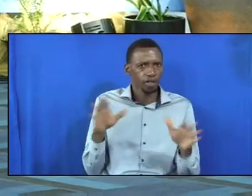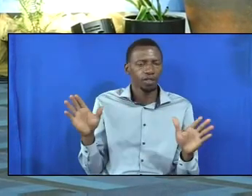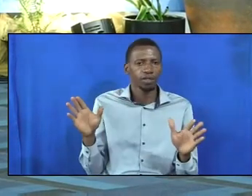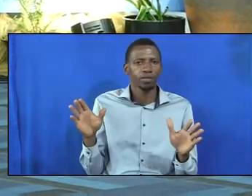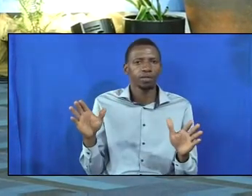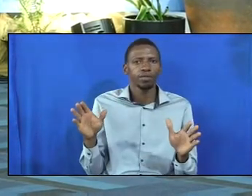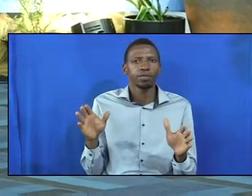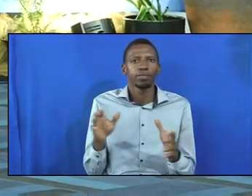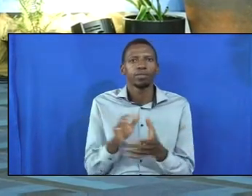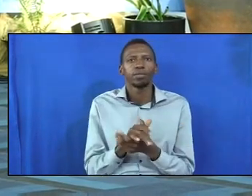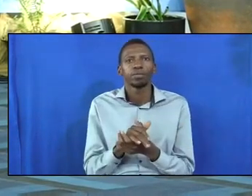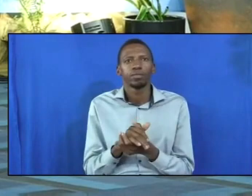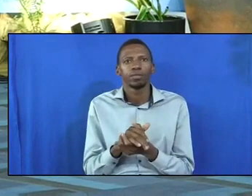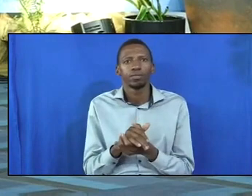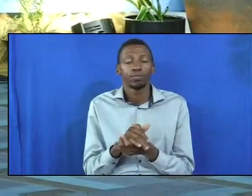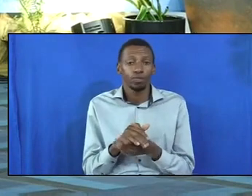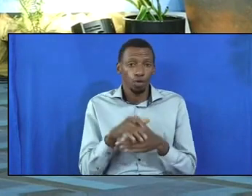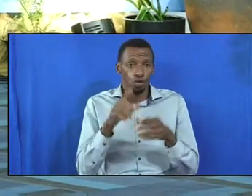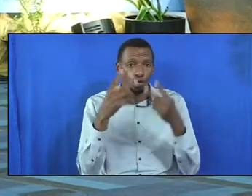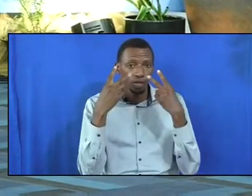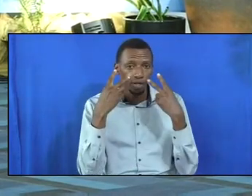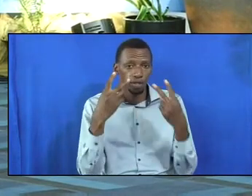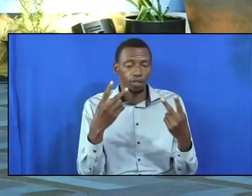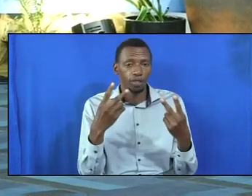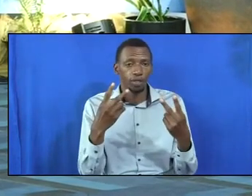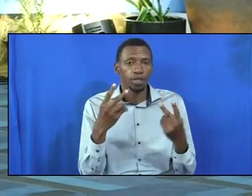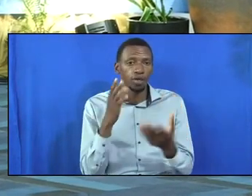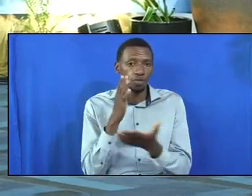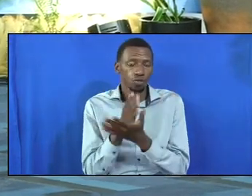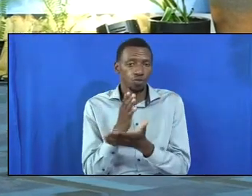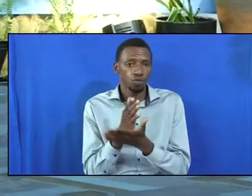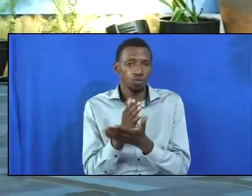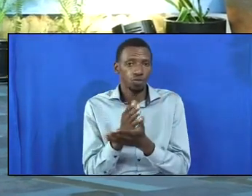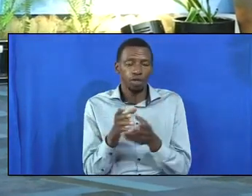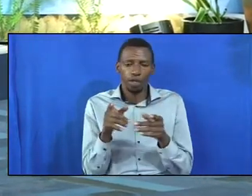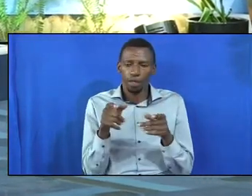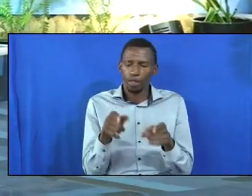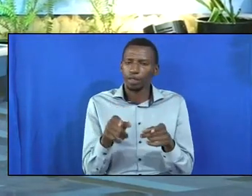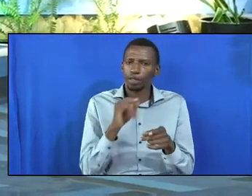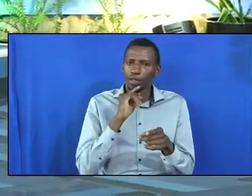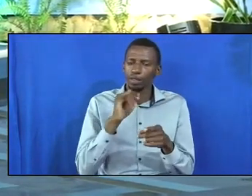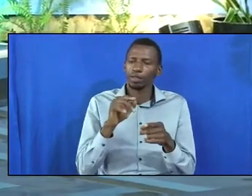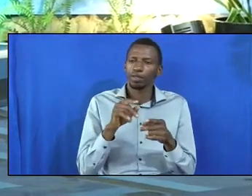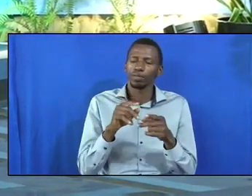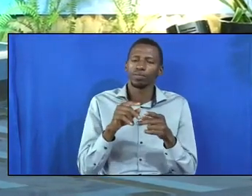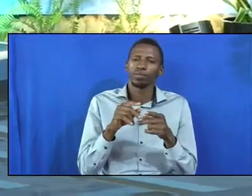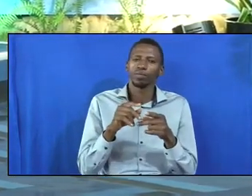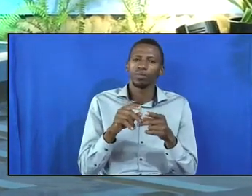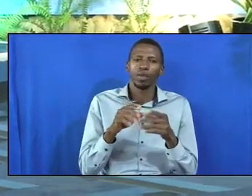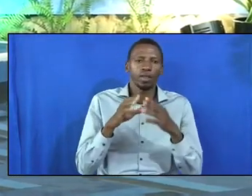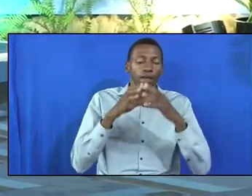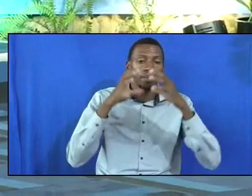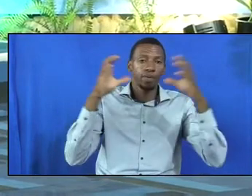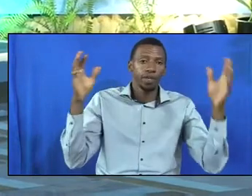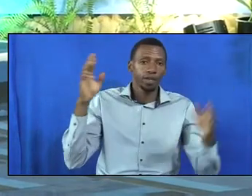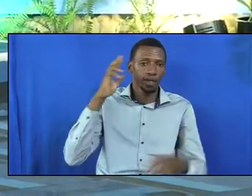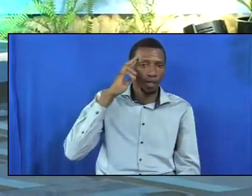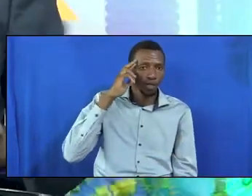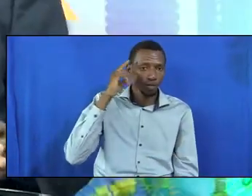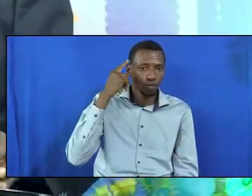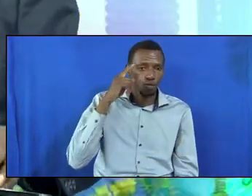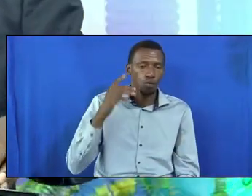As many as did, we will recognize, because really, this is the very essence of our ministry here in the